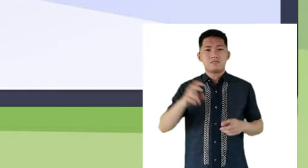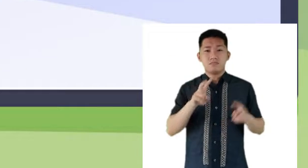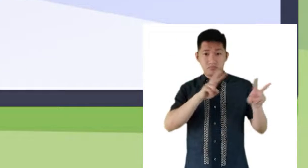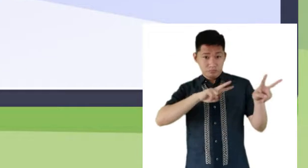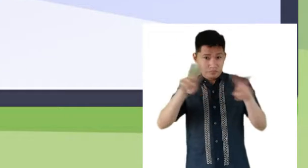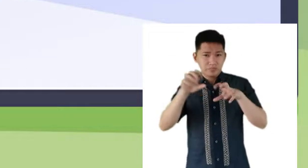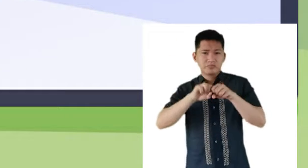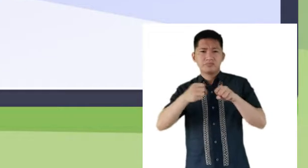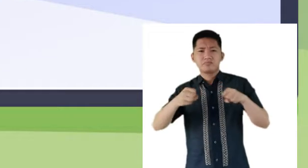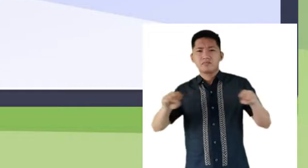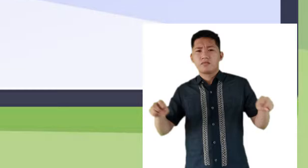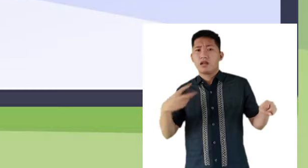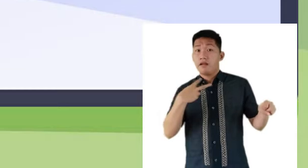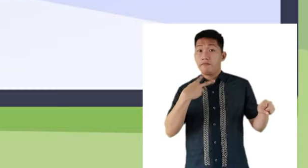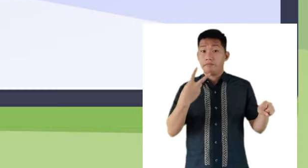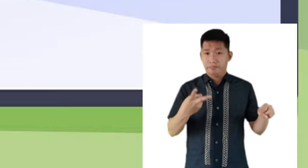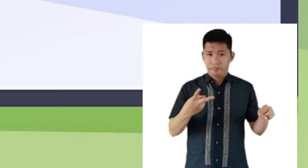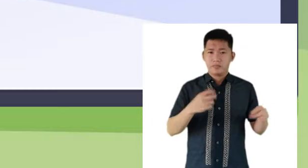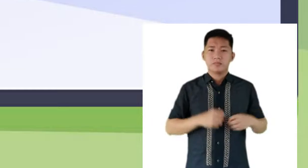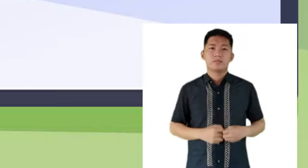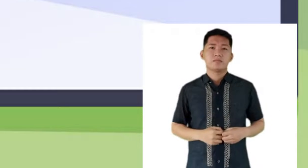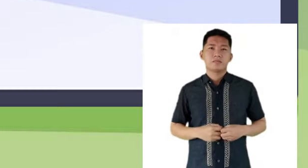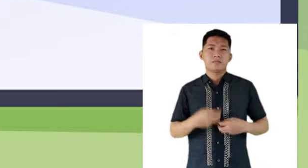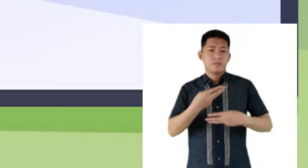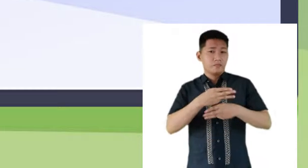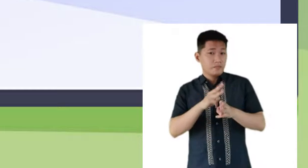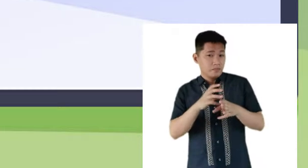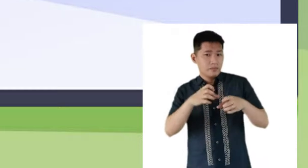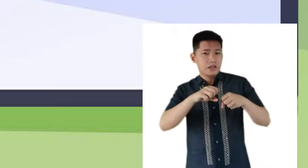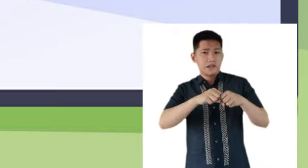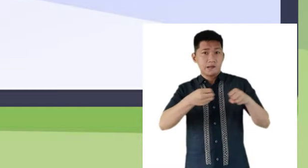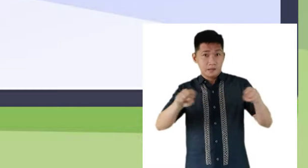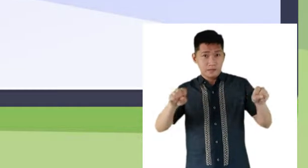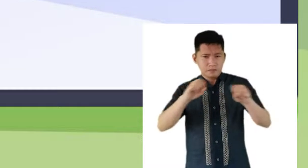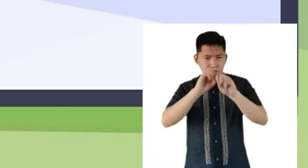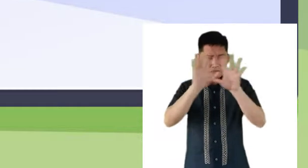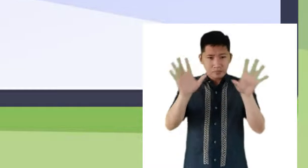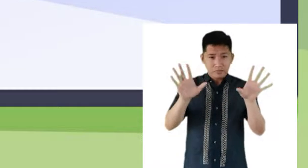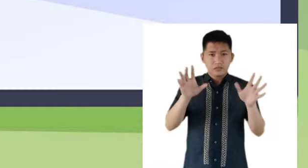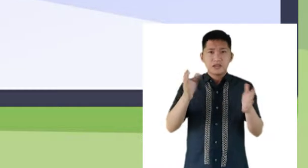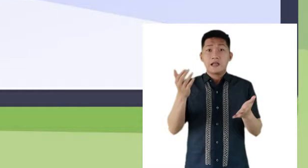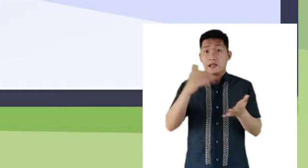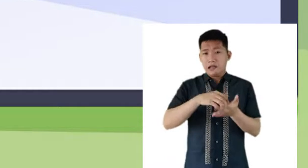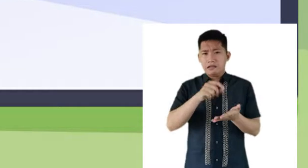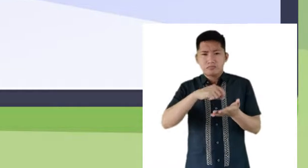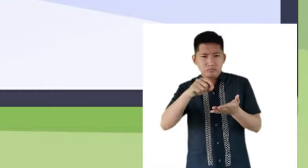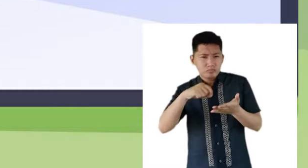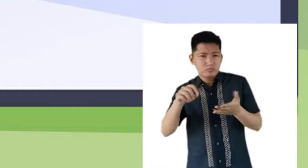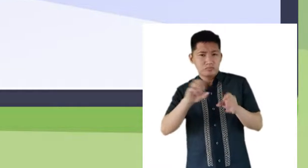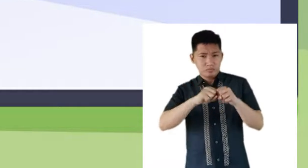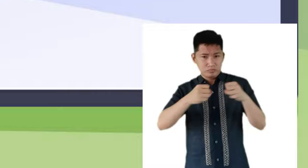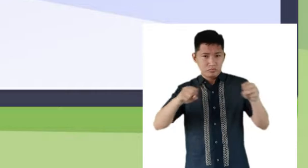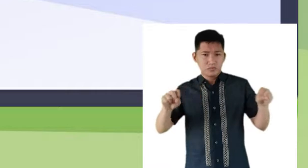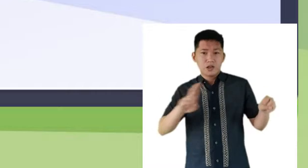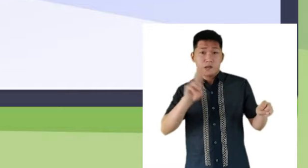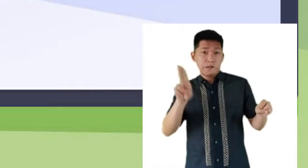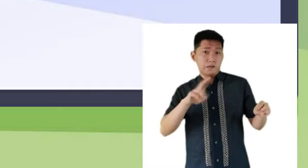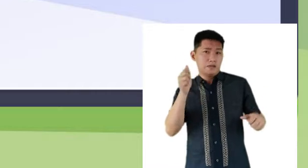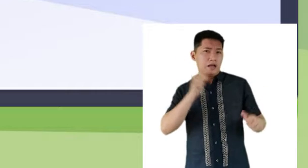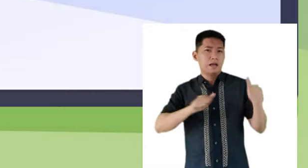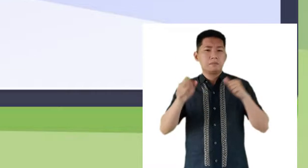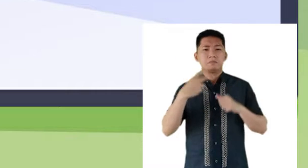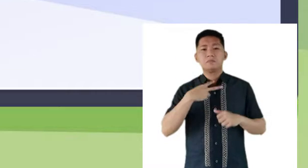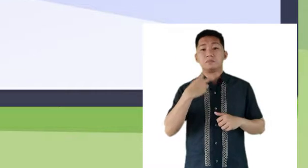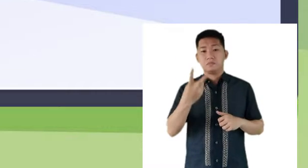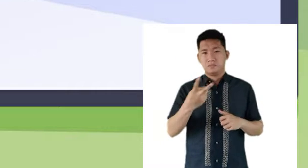verb in this sentence is in the passive voice. To make your sentence clearer, rewrite your sentence and use active